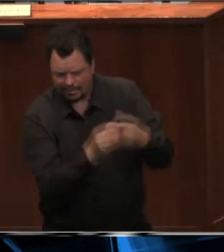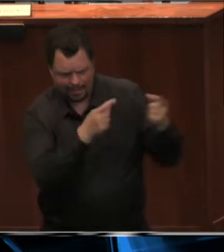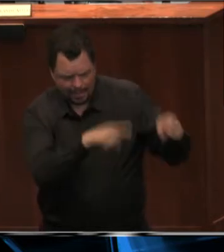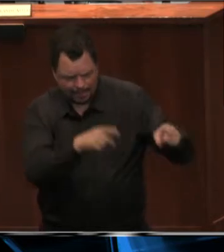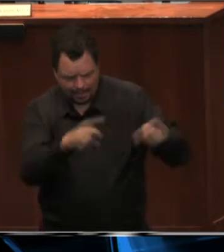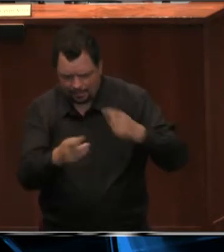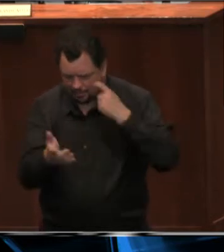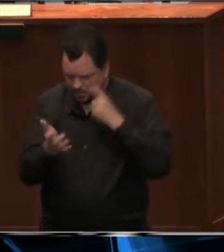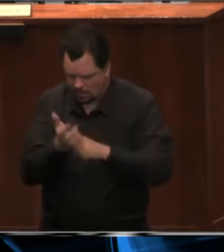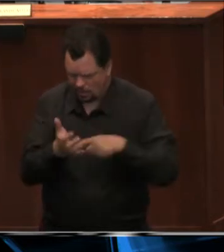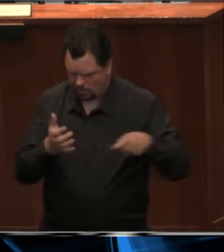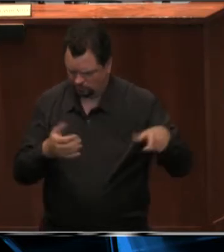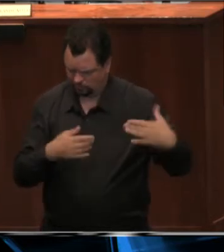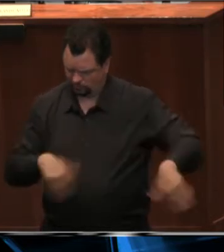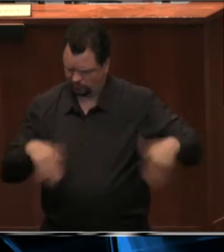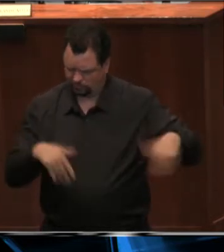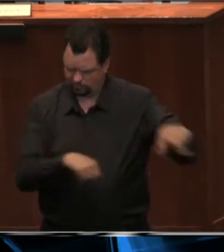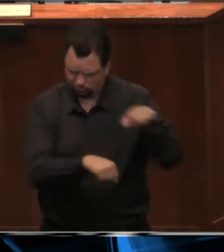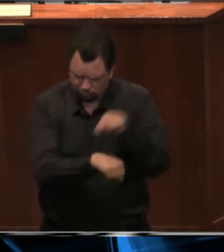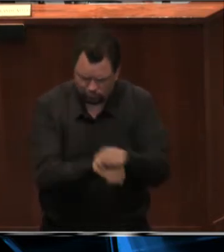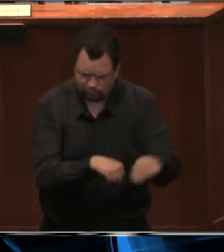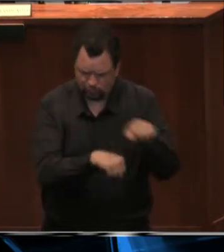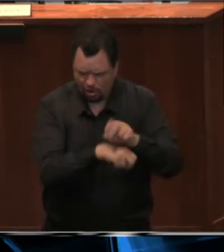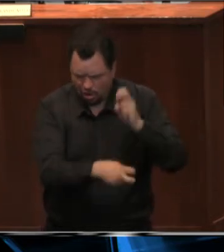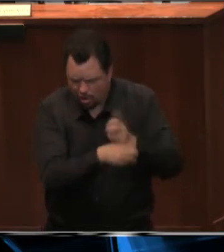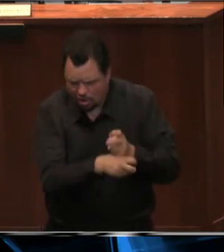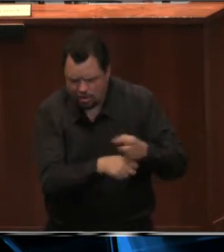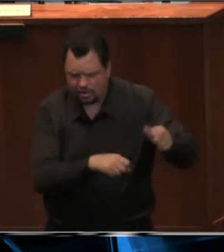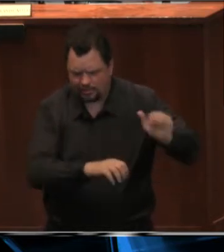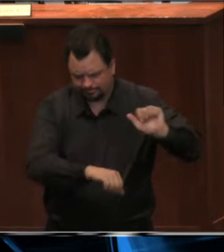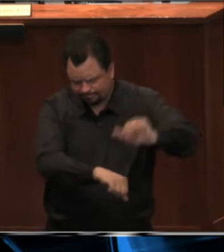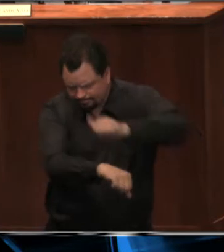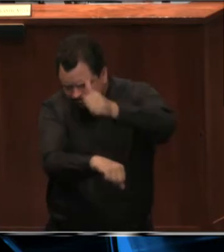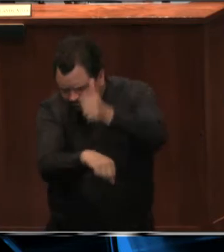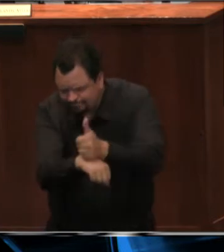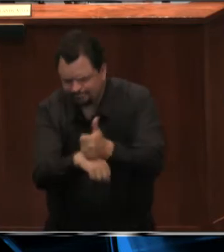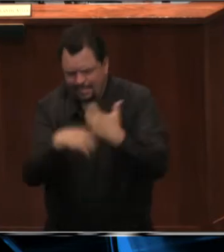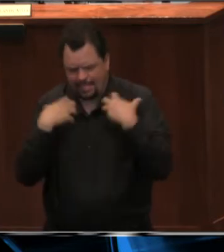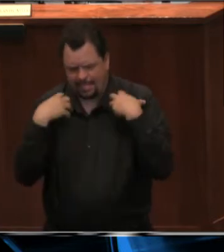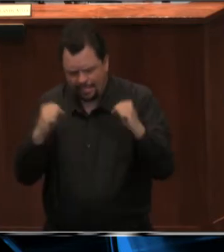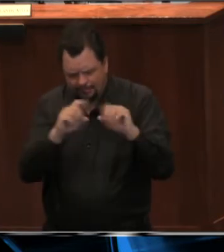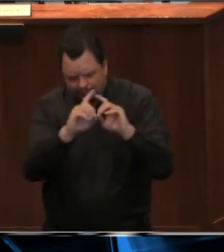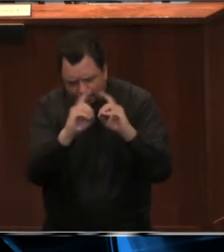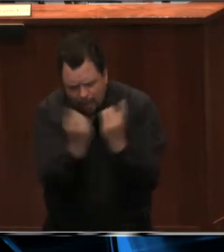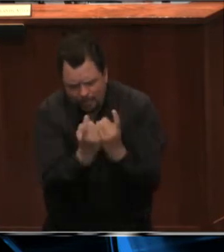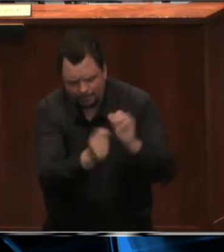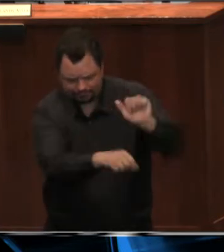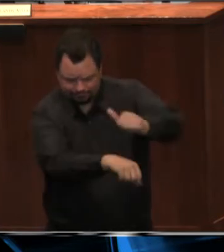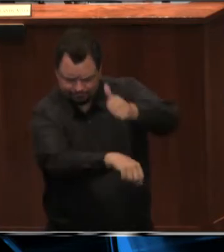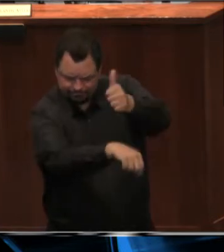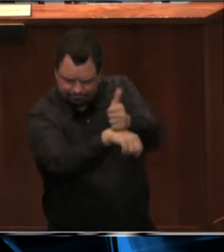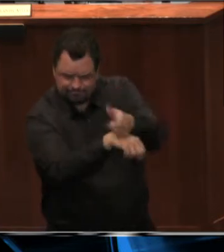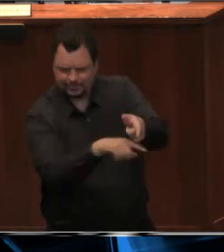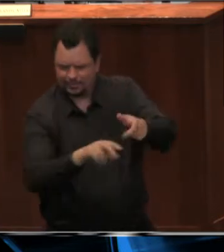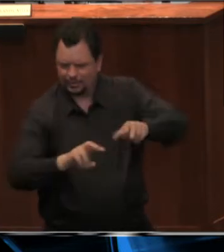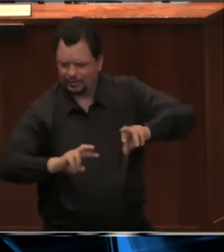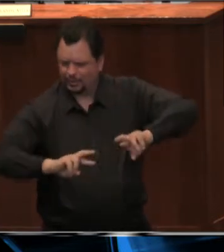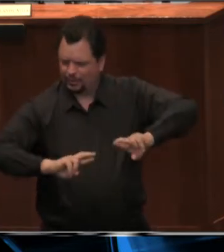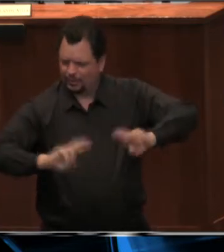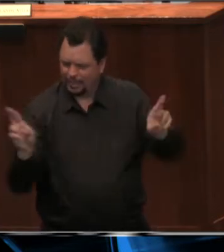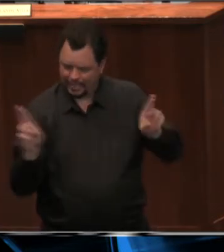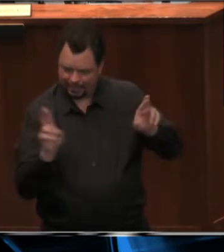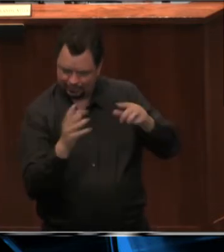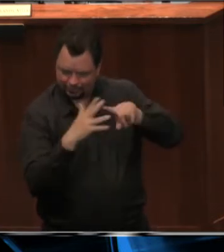and positioning the health department in a way to be as ready for this as anybody could. So